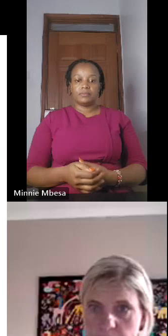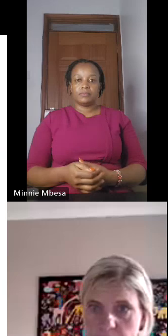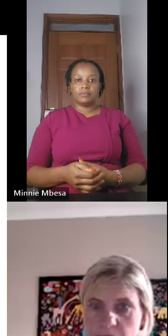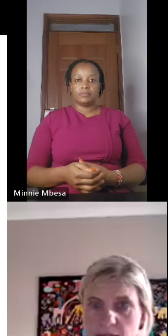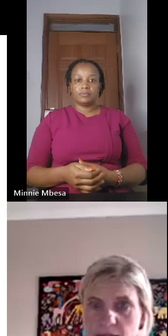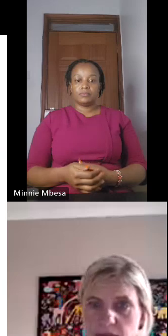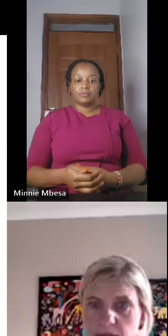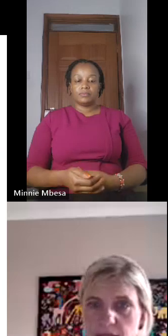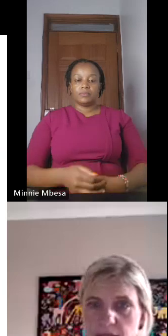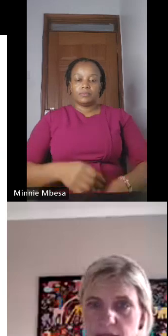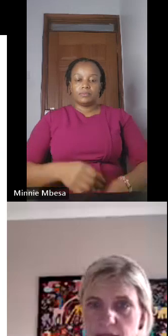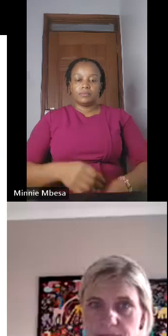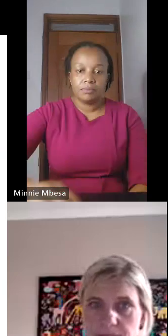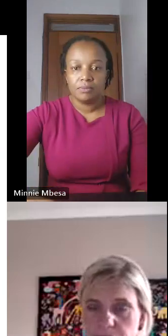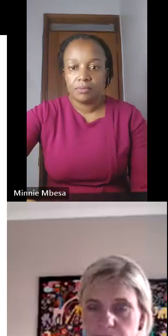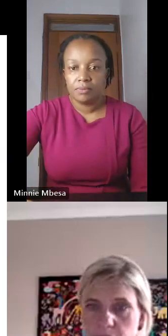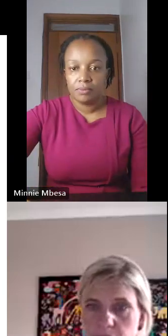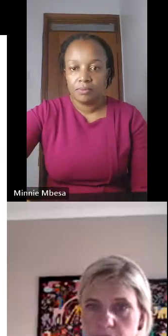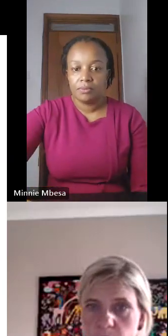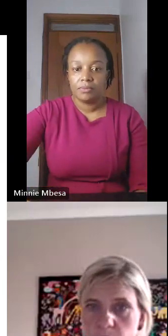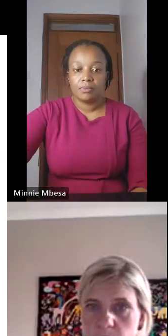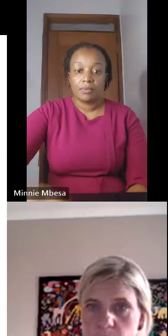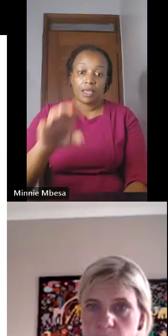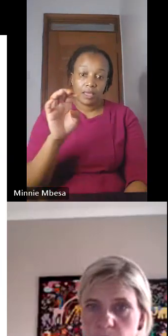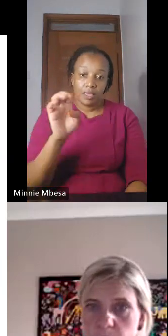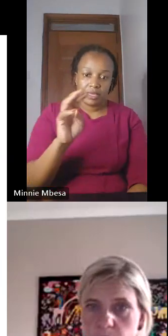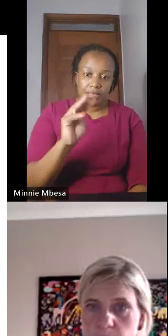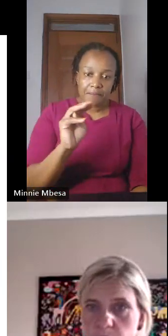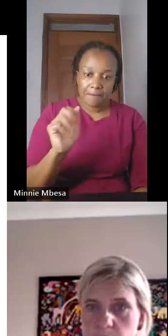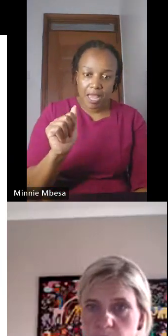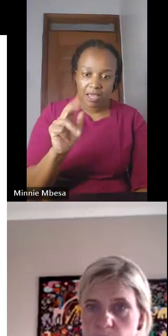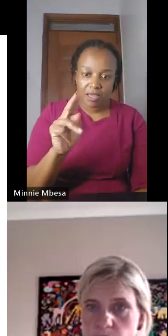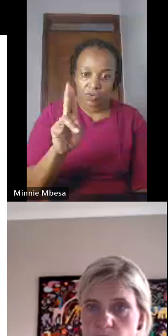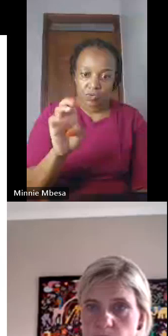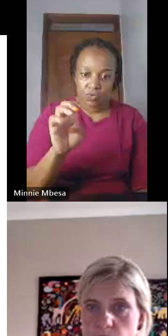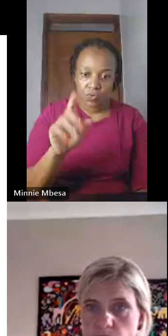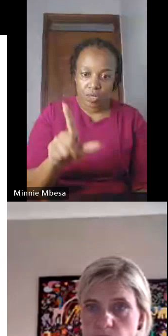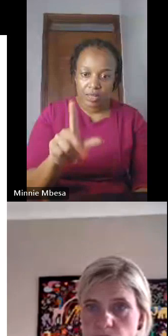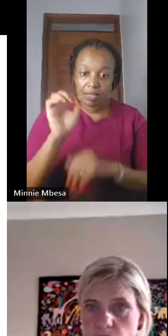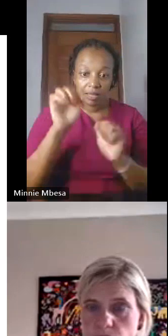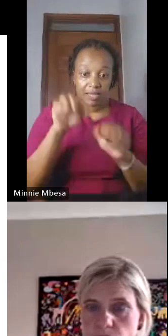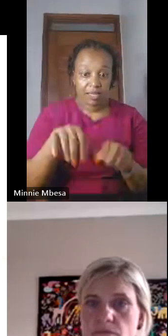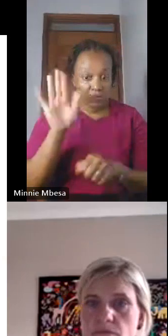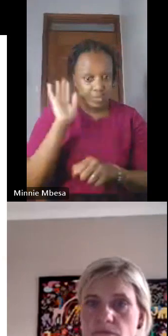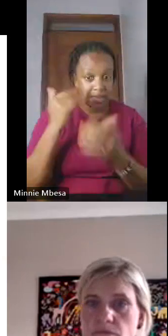Emmanuel, can you hear me?